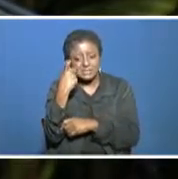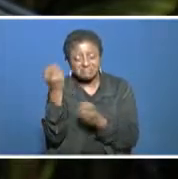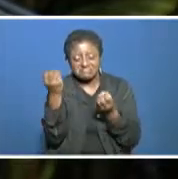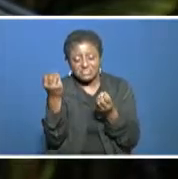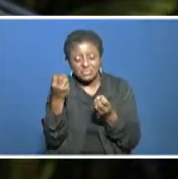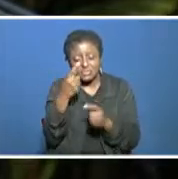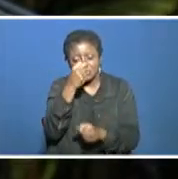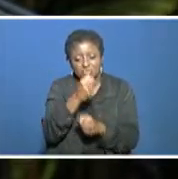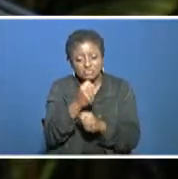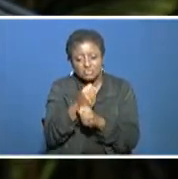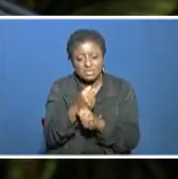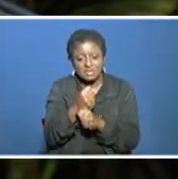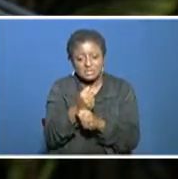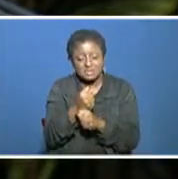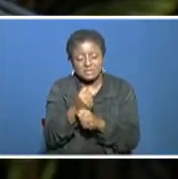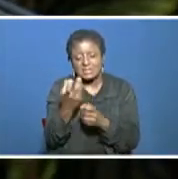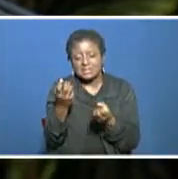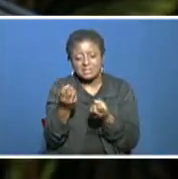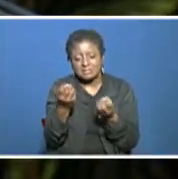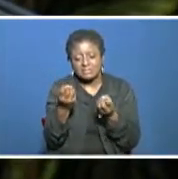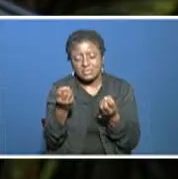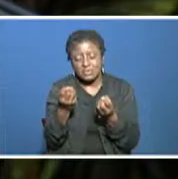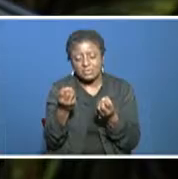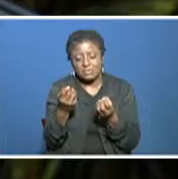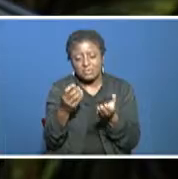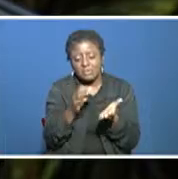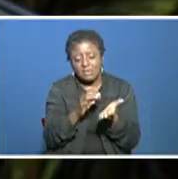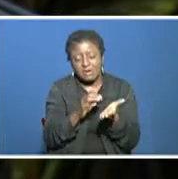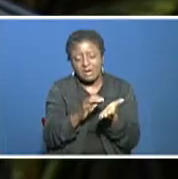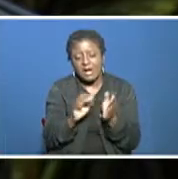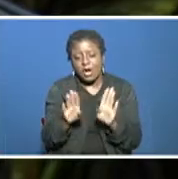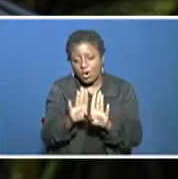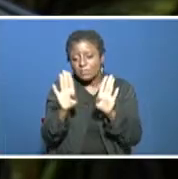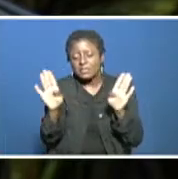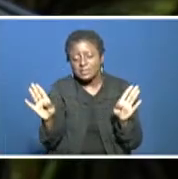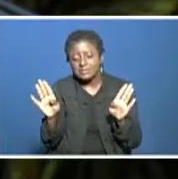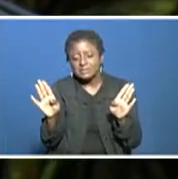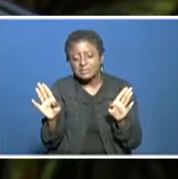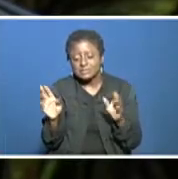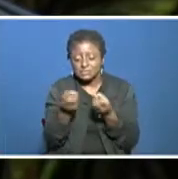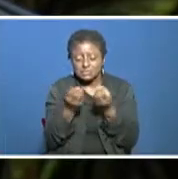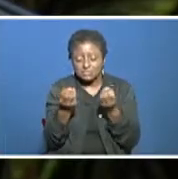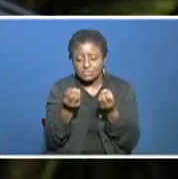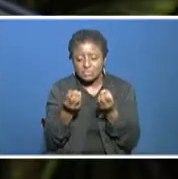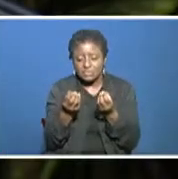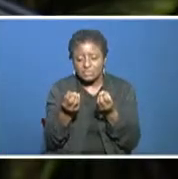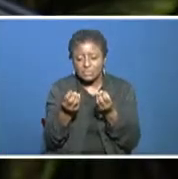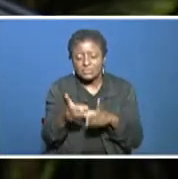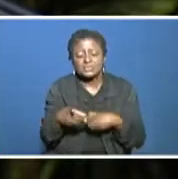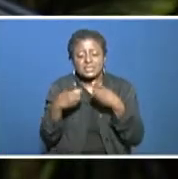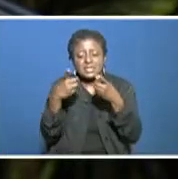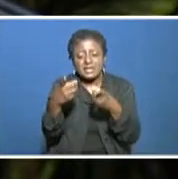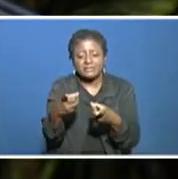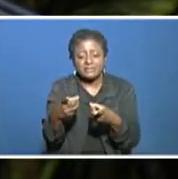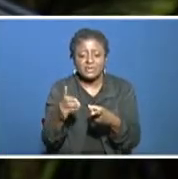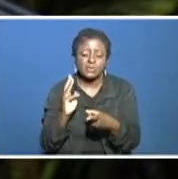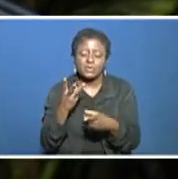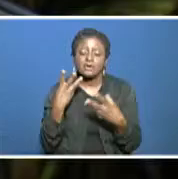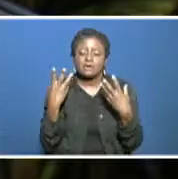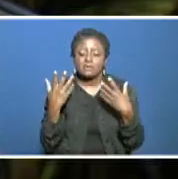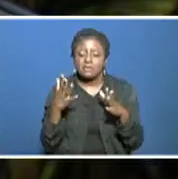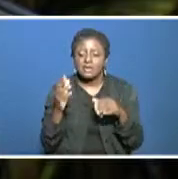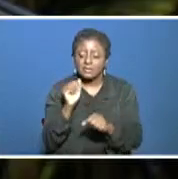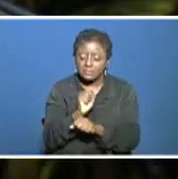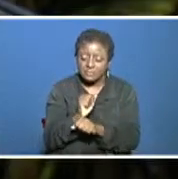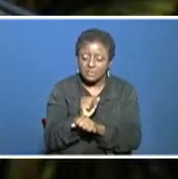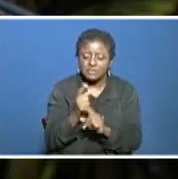transparency, a lack of accountability, and a lack of delivery. We've already taken steps and will continue to take